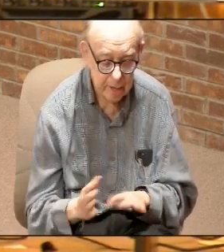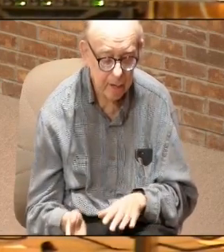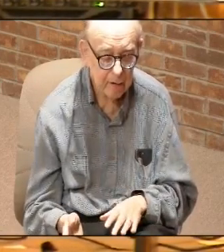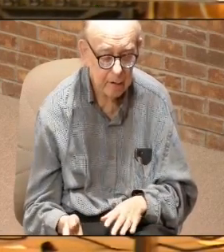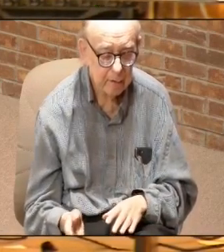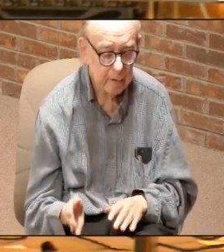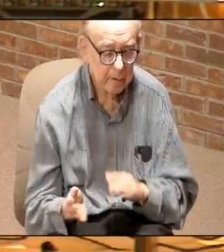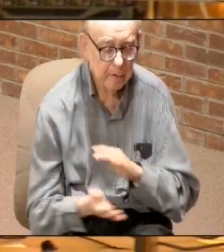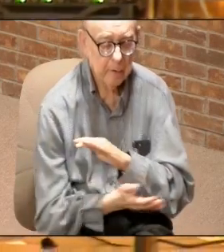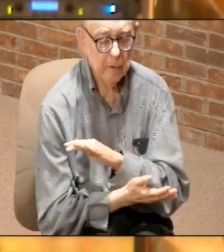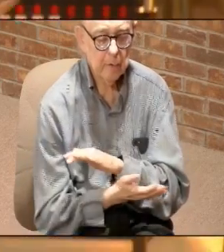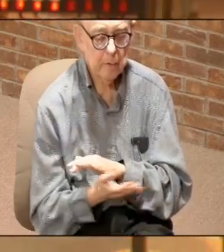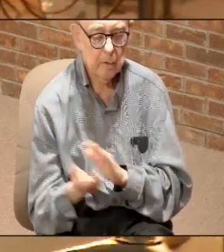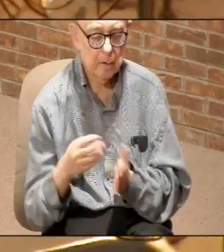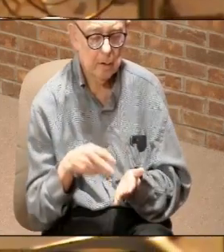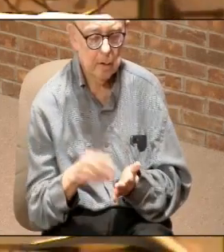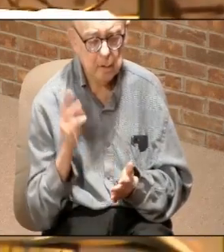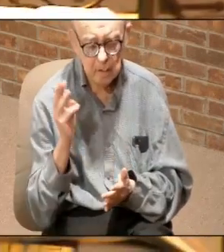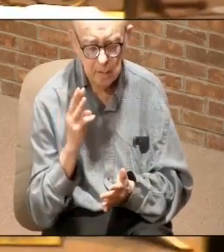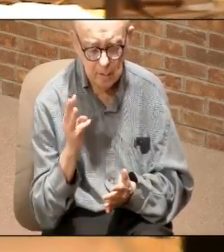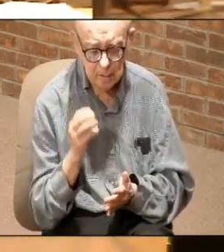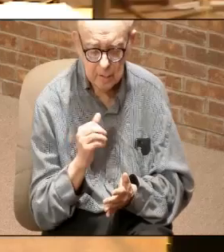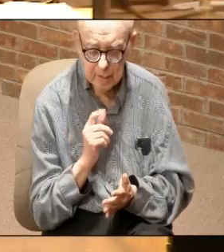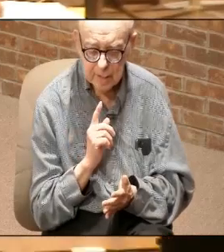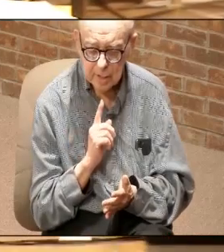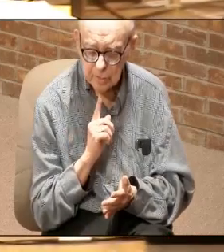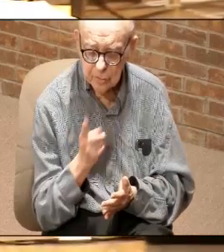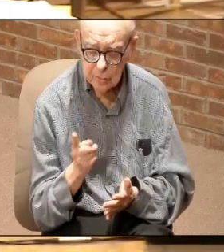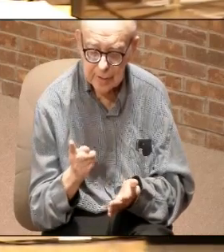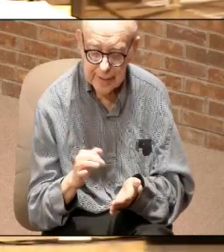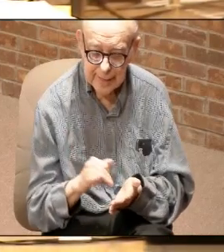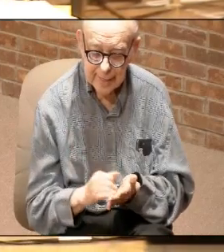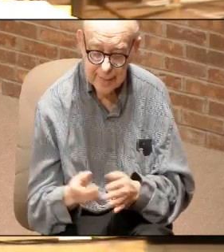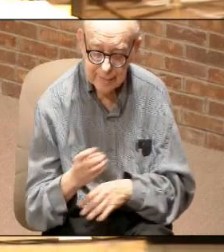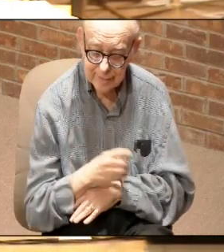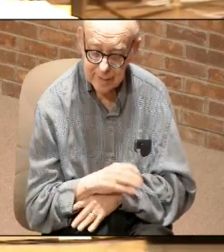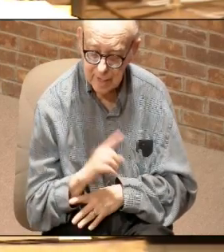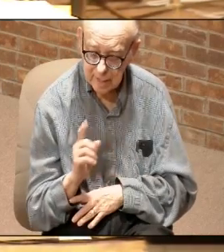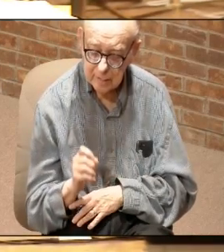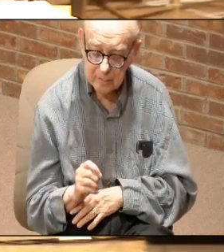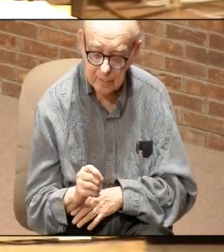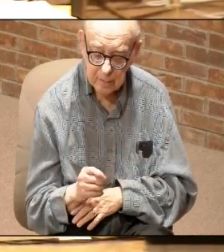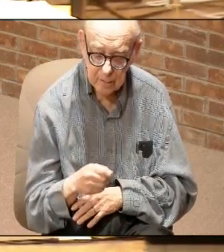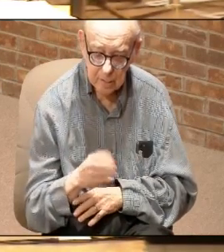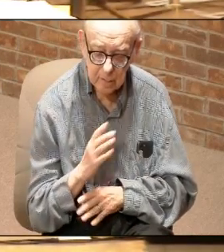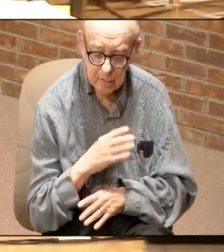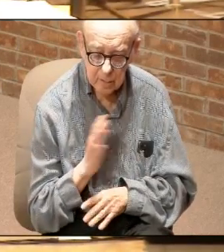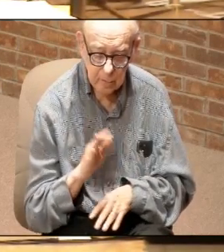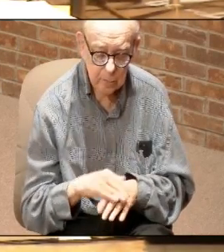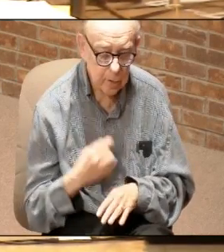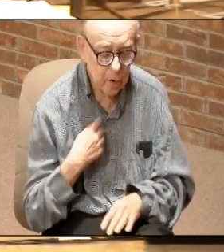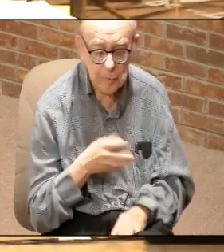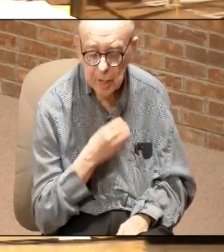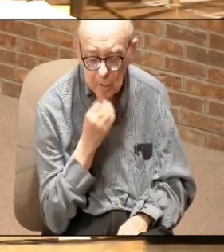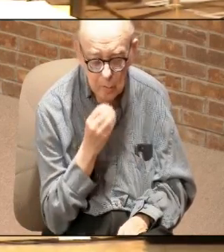And every morning he's getting up wondering, is this the day that God, you're going to call me